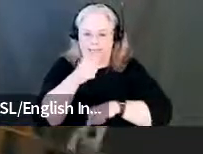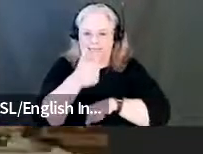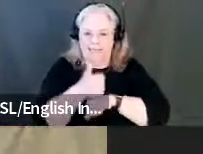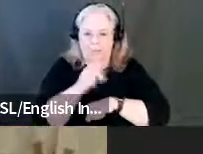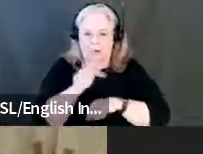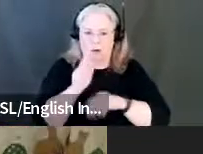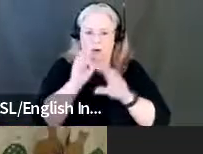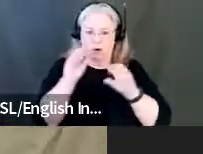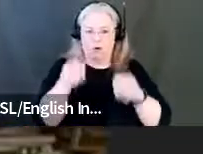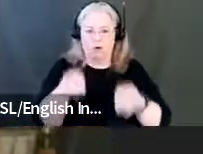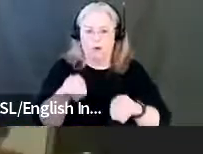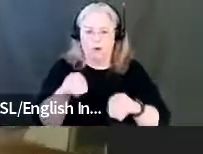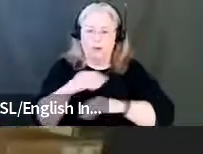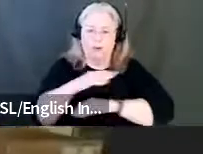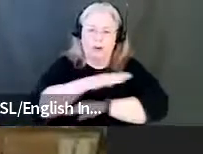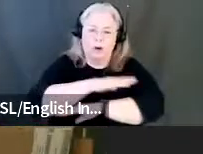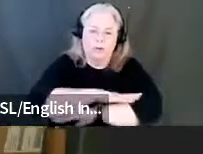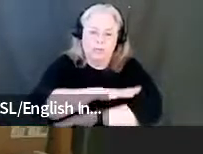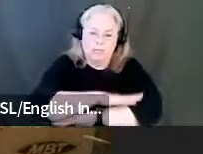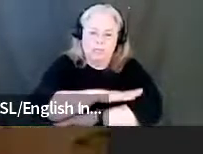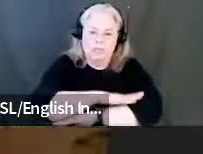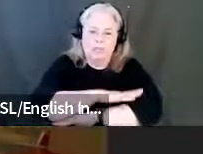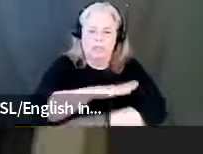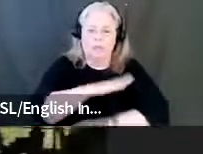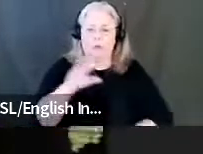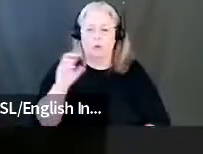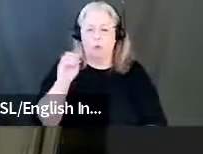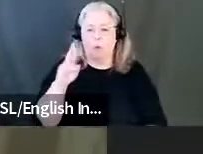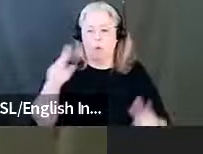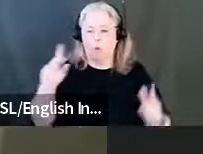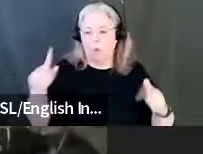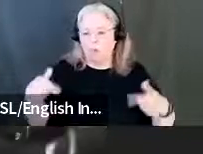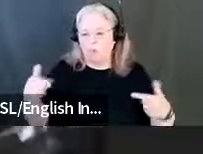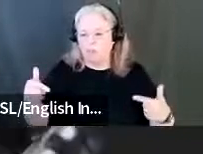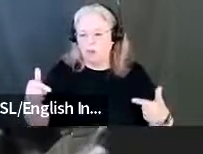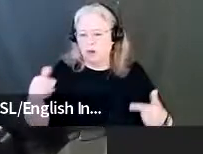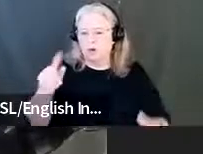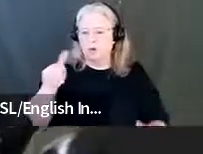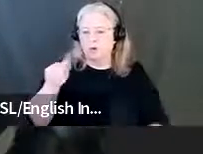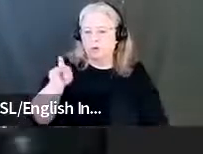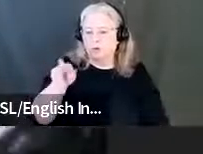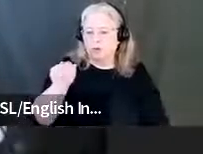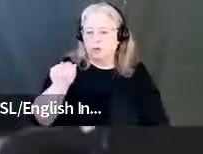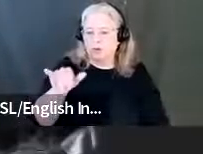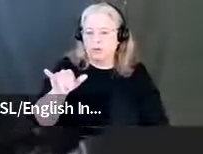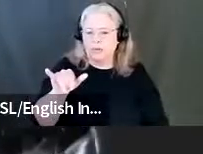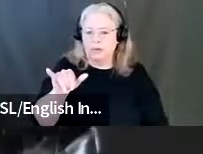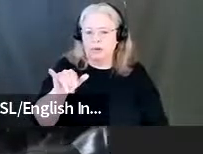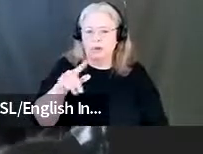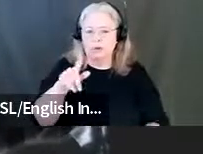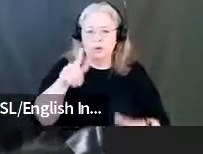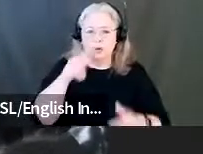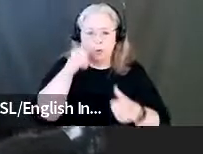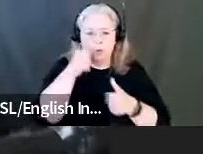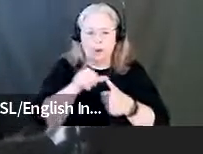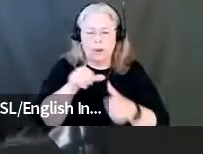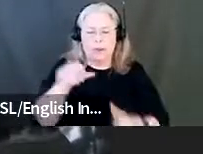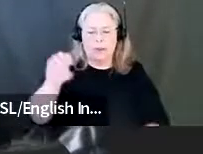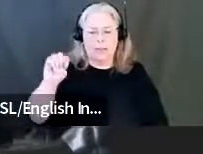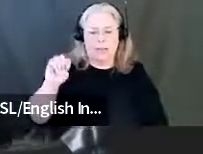gonna put it on a table or a wheelchair tray. So I want you to remember the